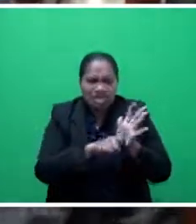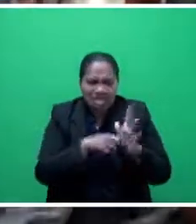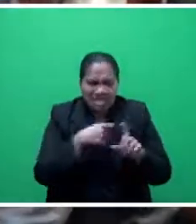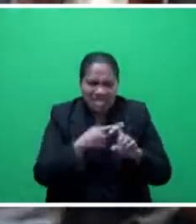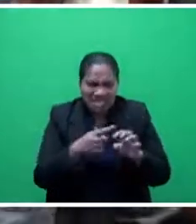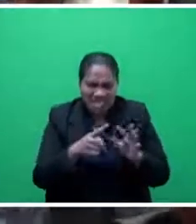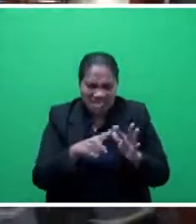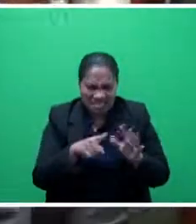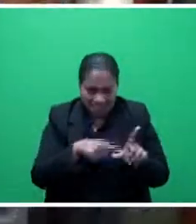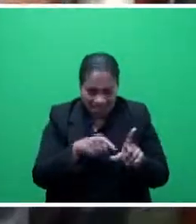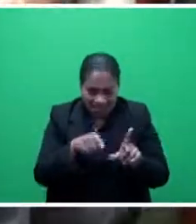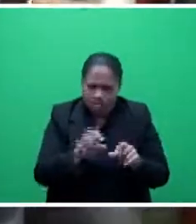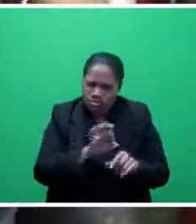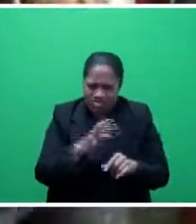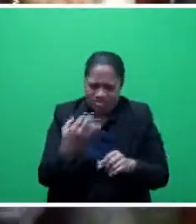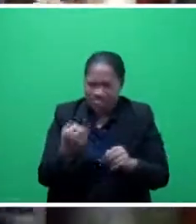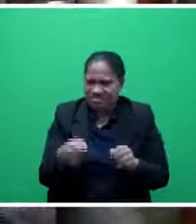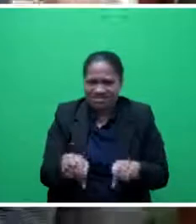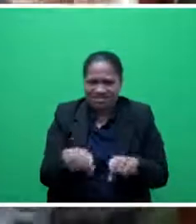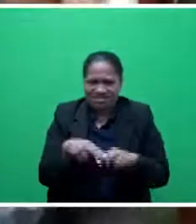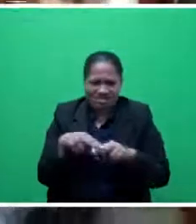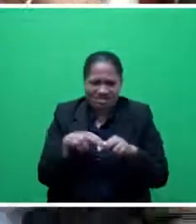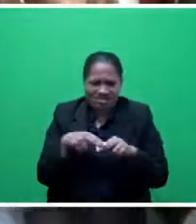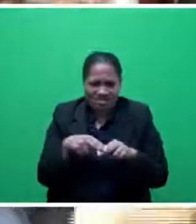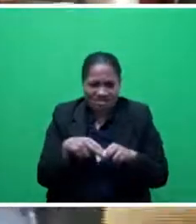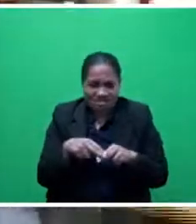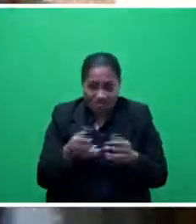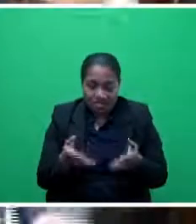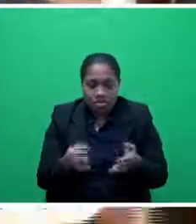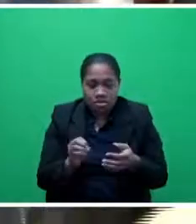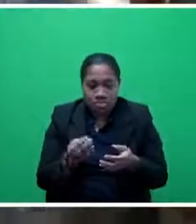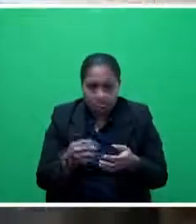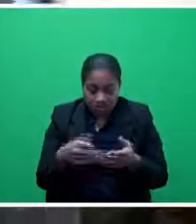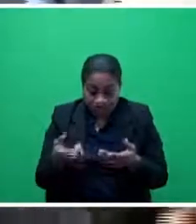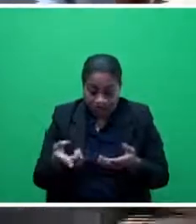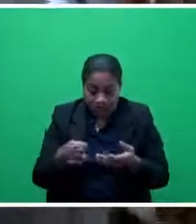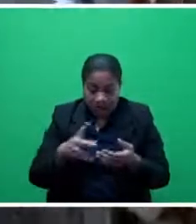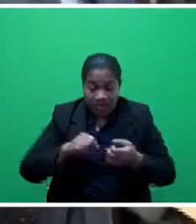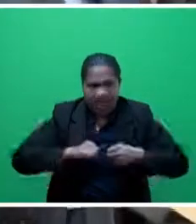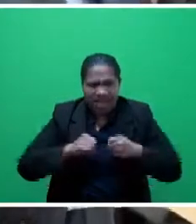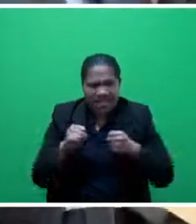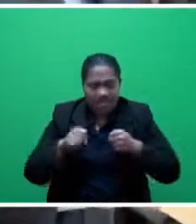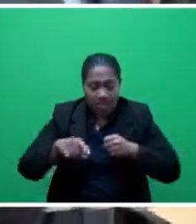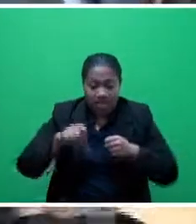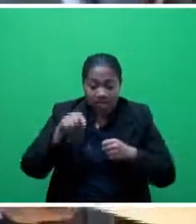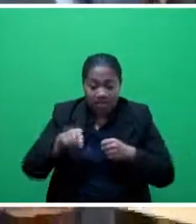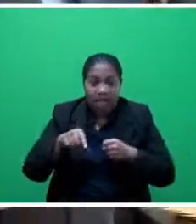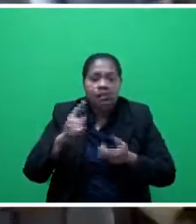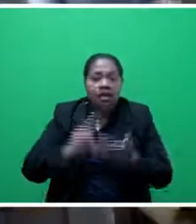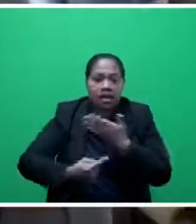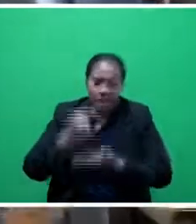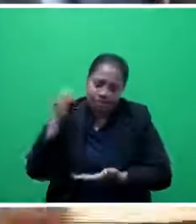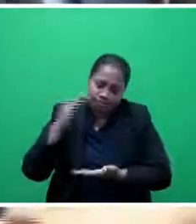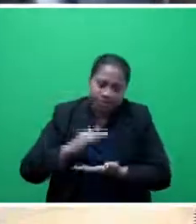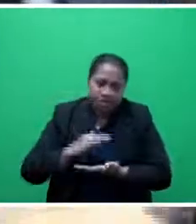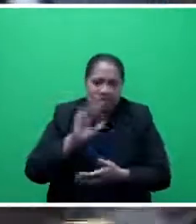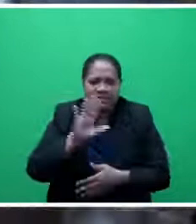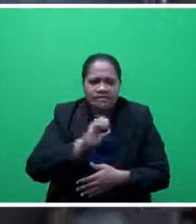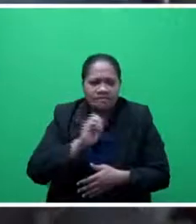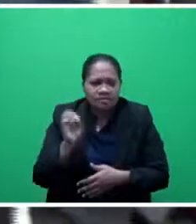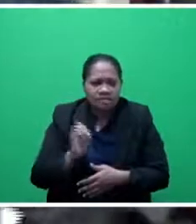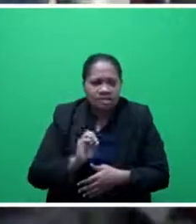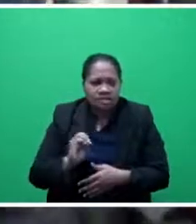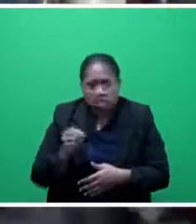in Fiji. So the duty on turkey, for example, has been brought down to 5%. But we're protecting our poultry industry, which is chickens.